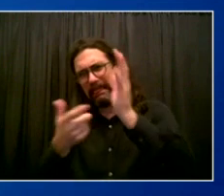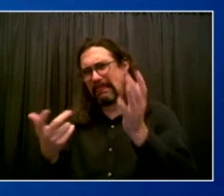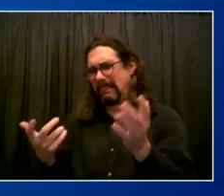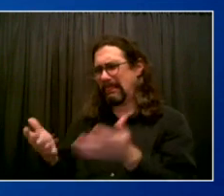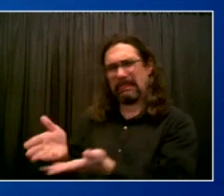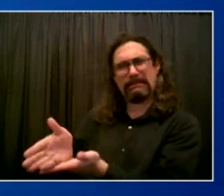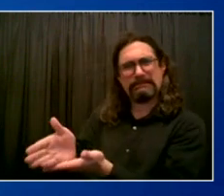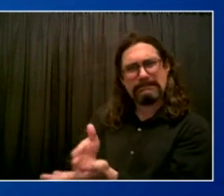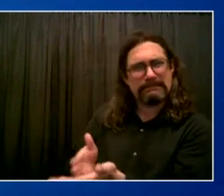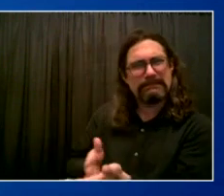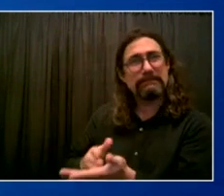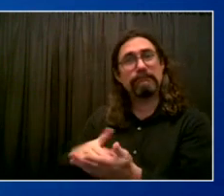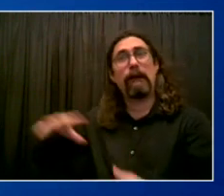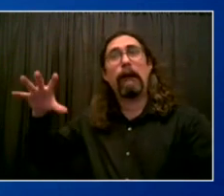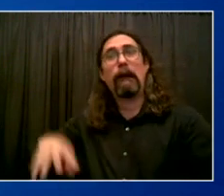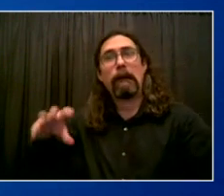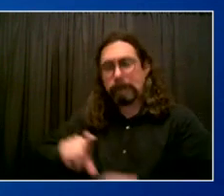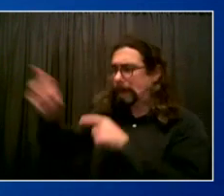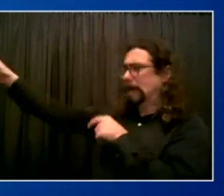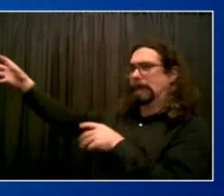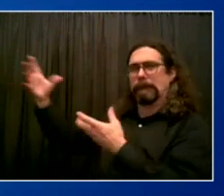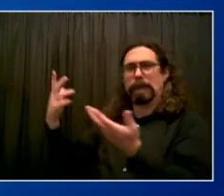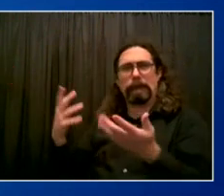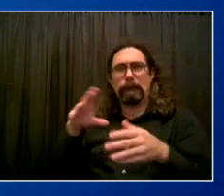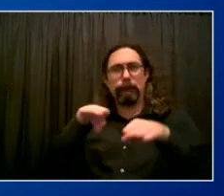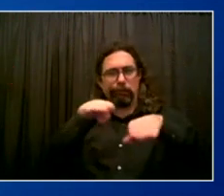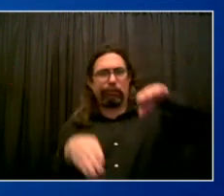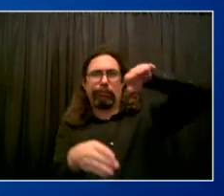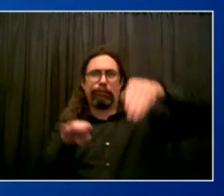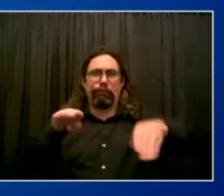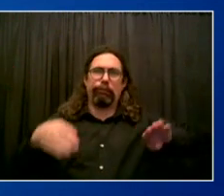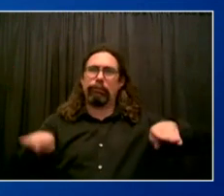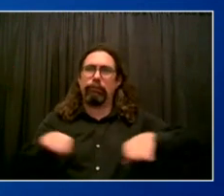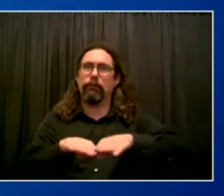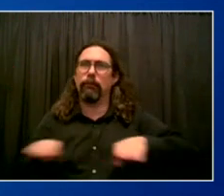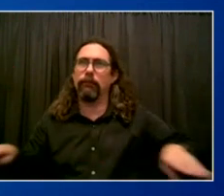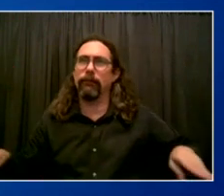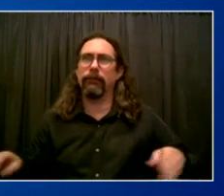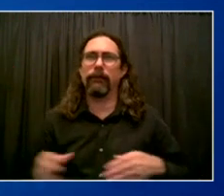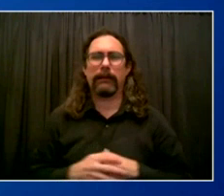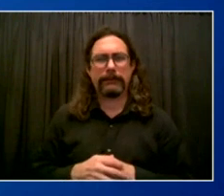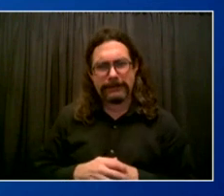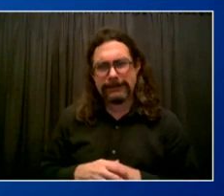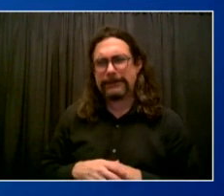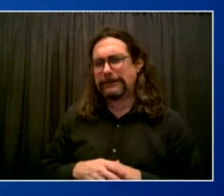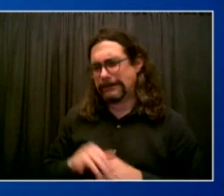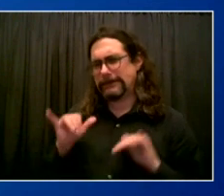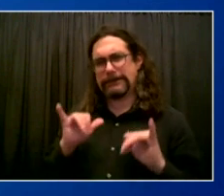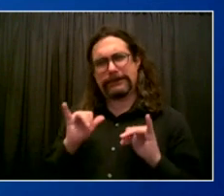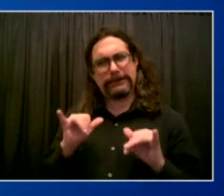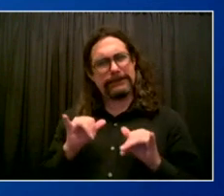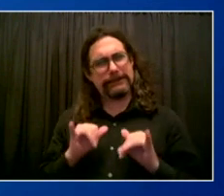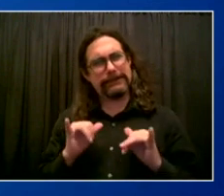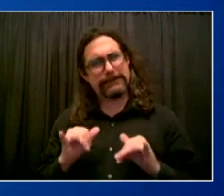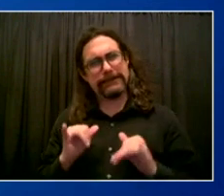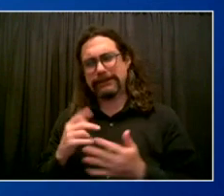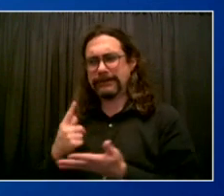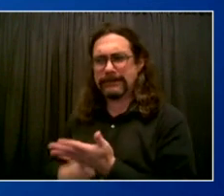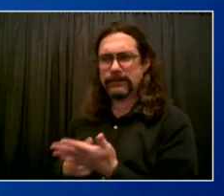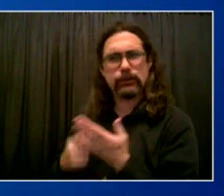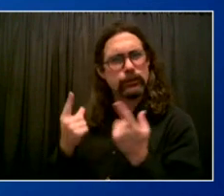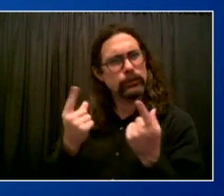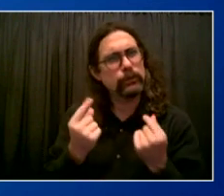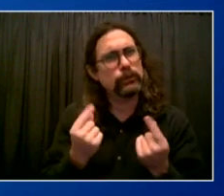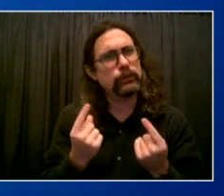And so the police commissioner got together with his federal law enforcement partners and said, what if we took asset forfeiture